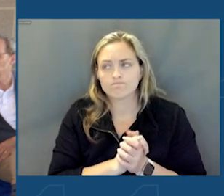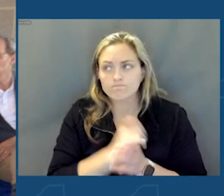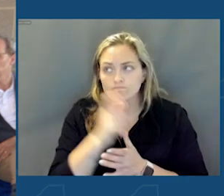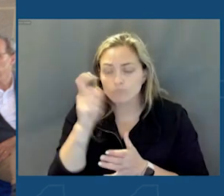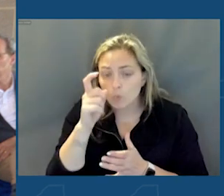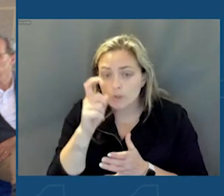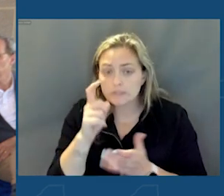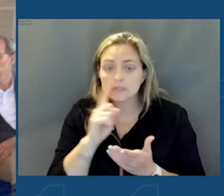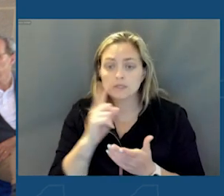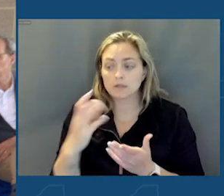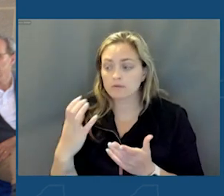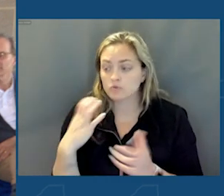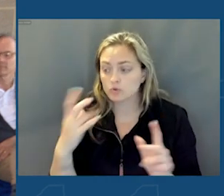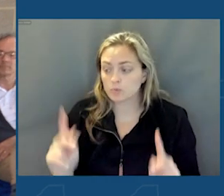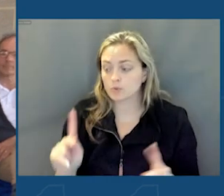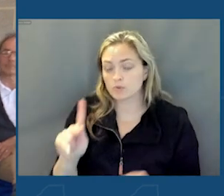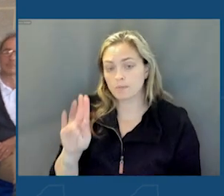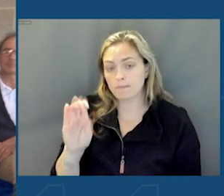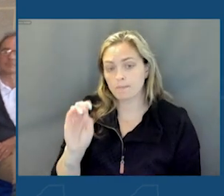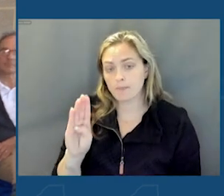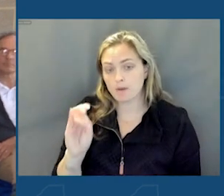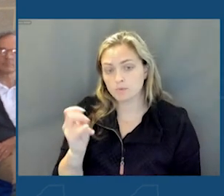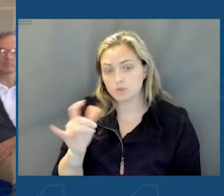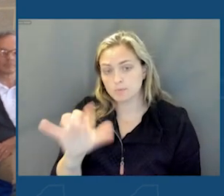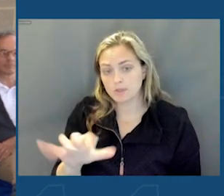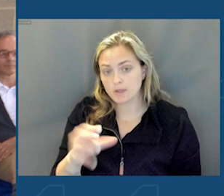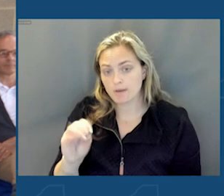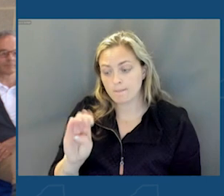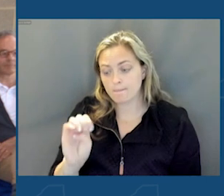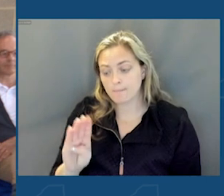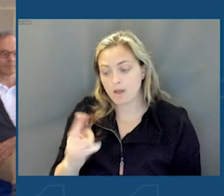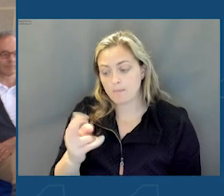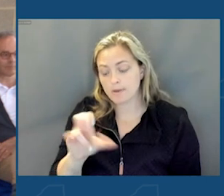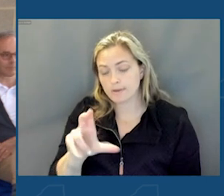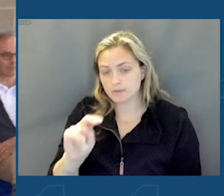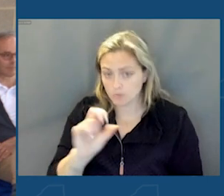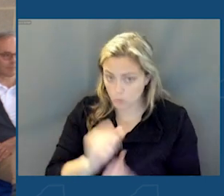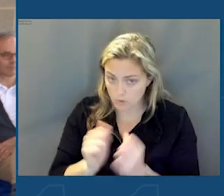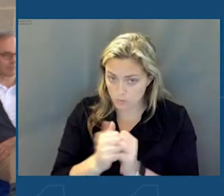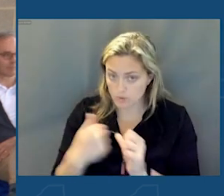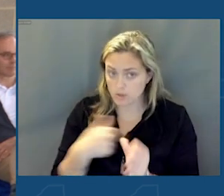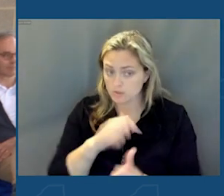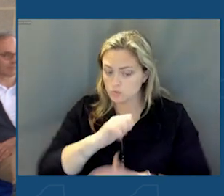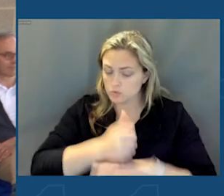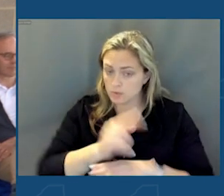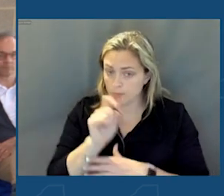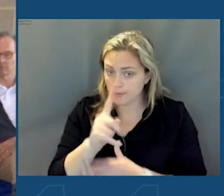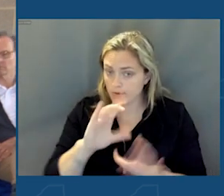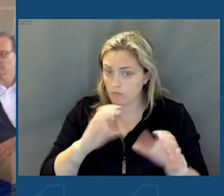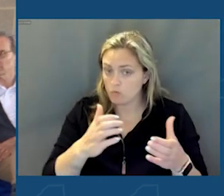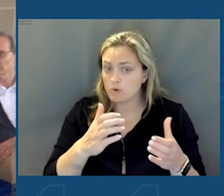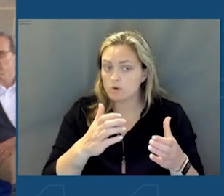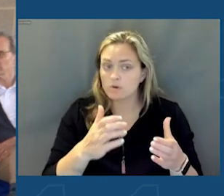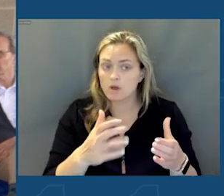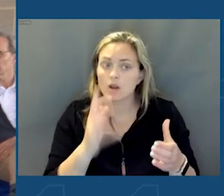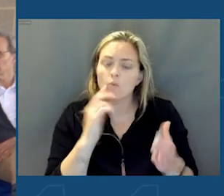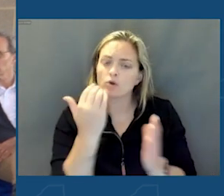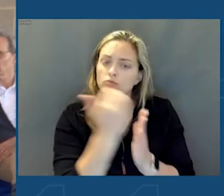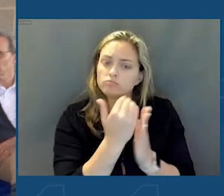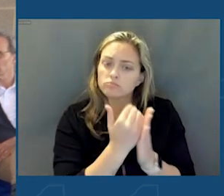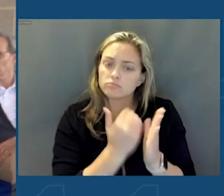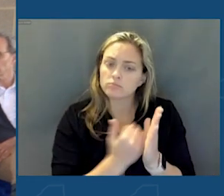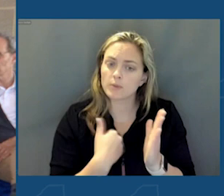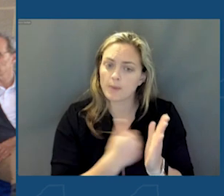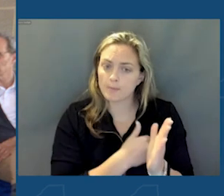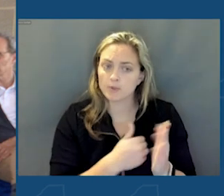Chairman Bob Shipley and Bob Heisen, who worked with us, to create a task force. And I want to list the members of the task force,